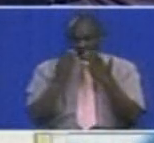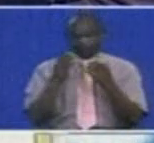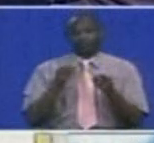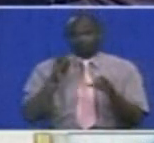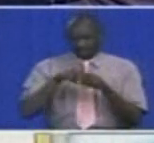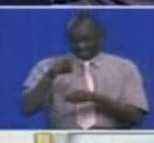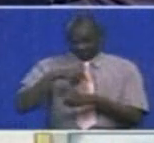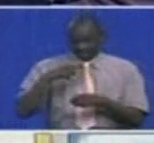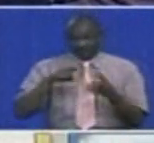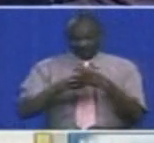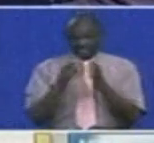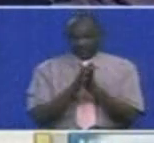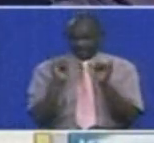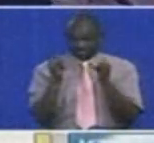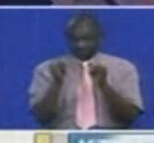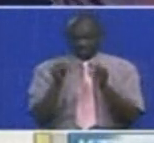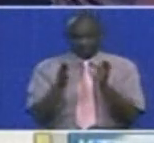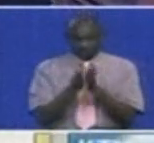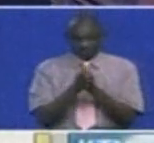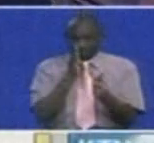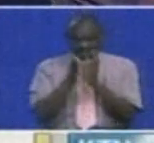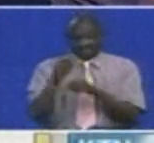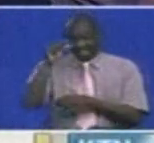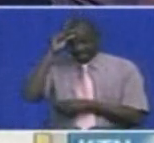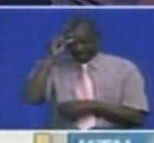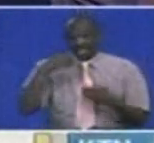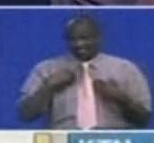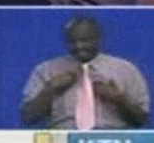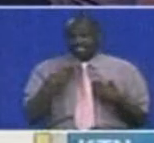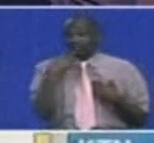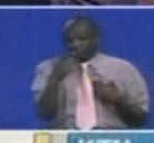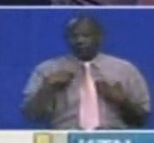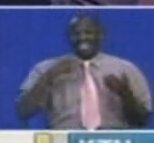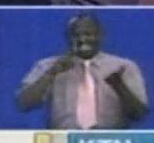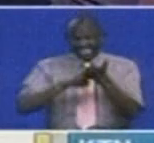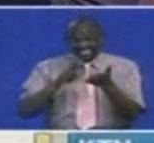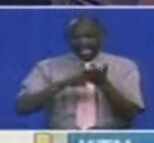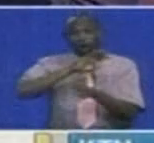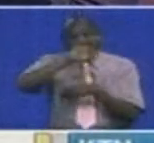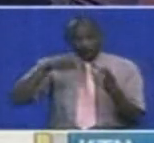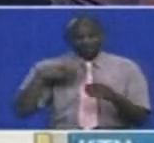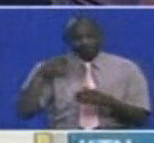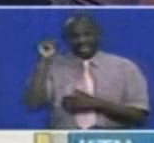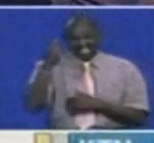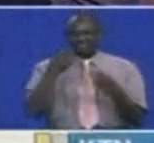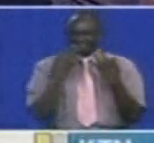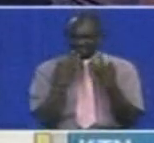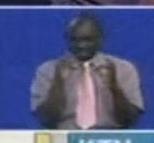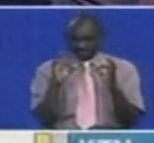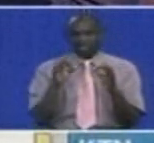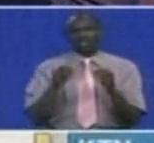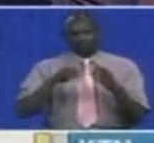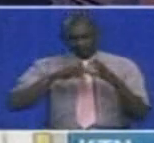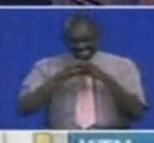tonight. Let's start off our bulletin with the plans the government has. They say they will register all Kenyans afresh to create a